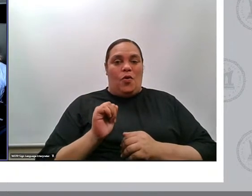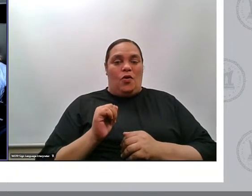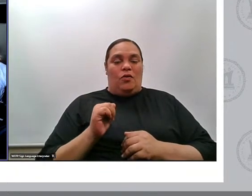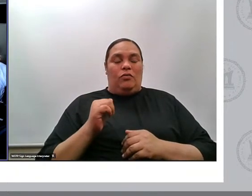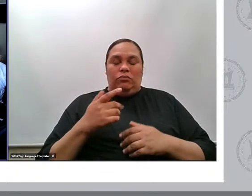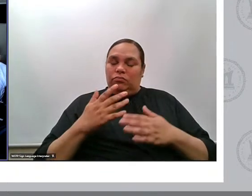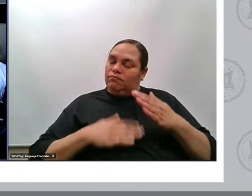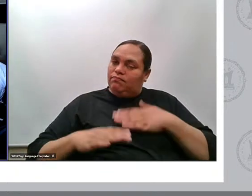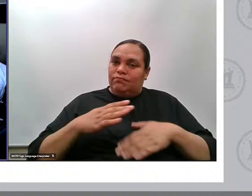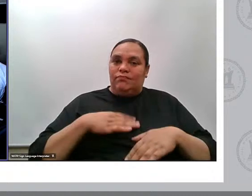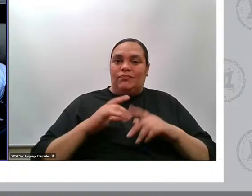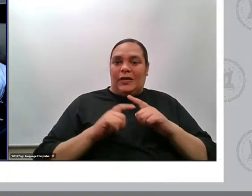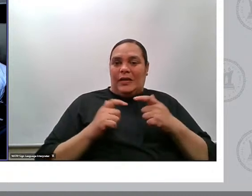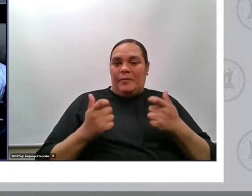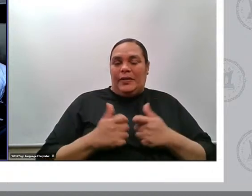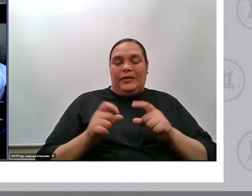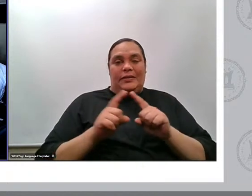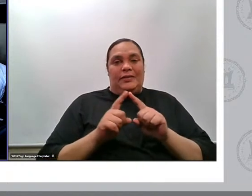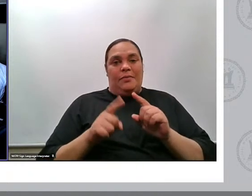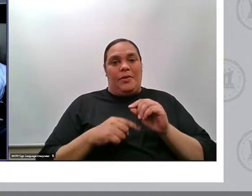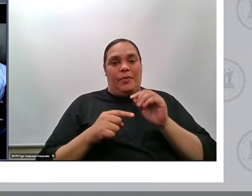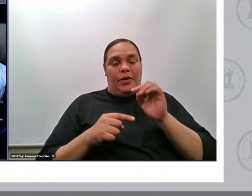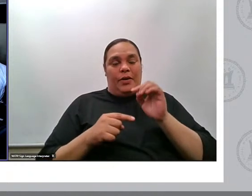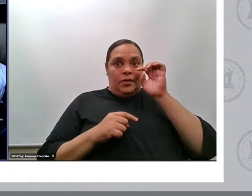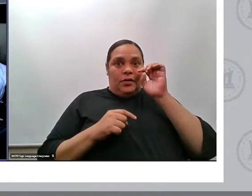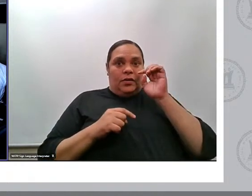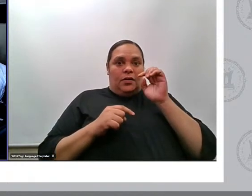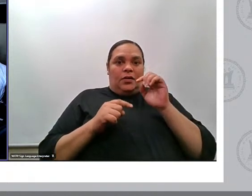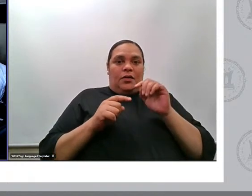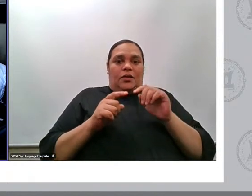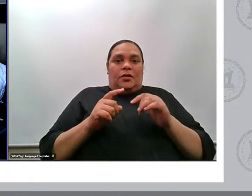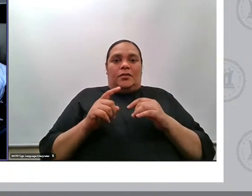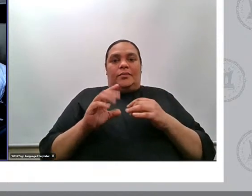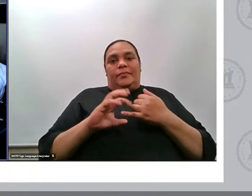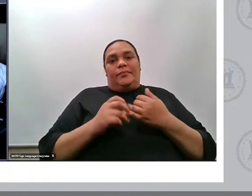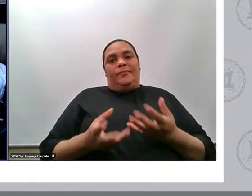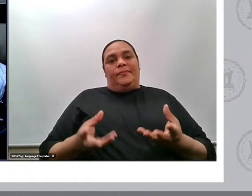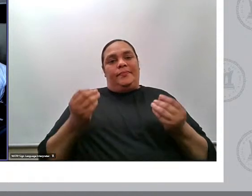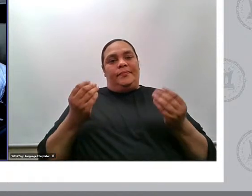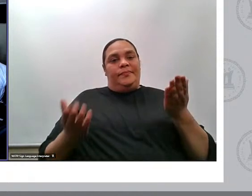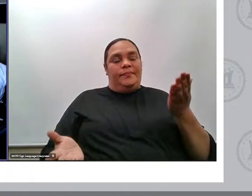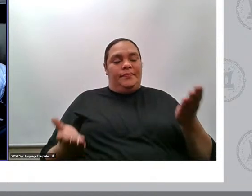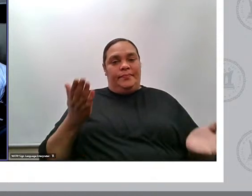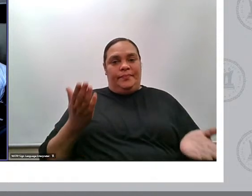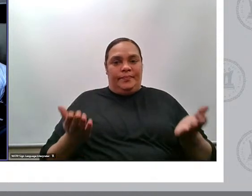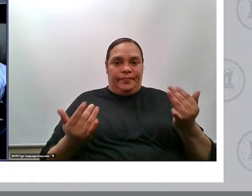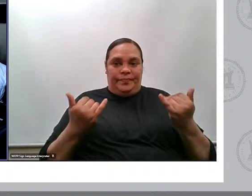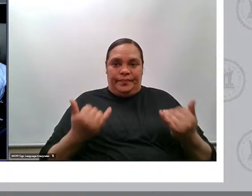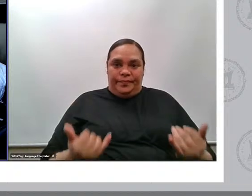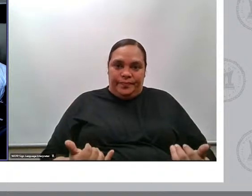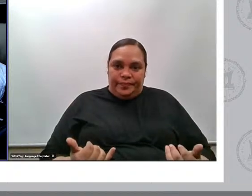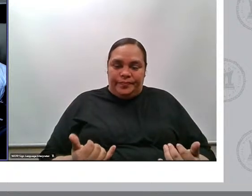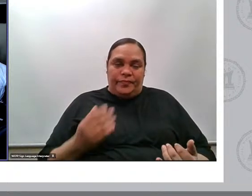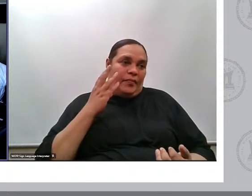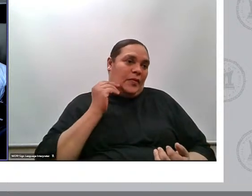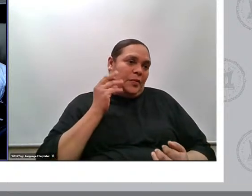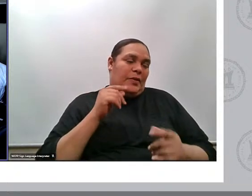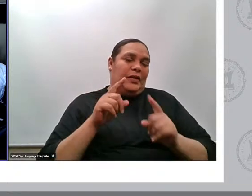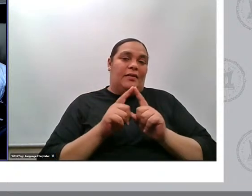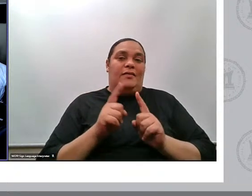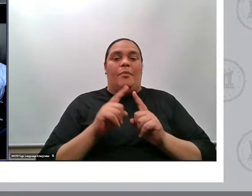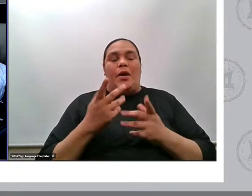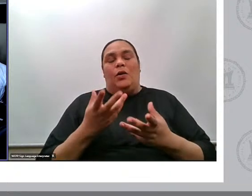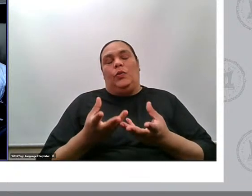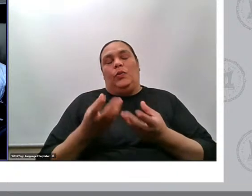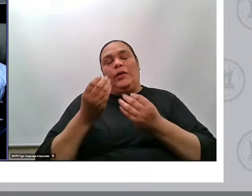contention of the committee in terms of trying to find that balance between existing experience as well as to